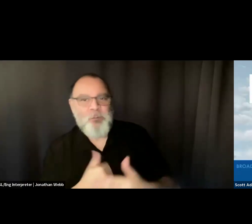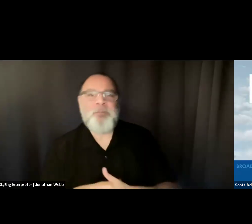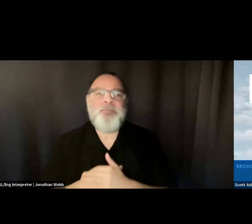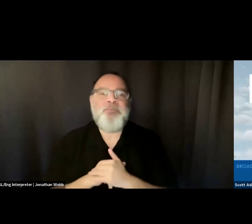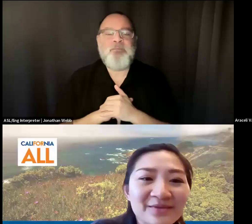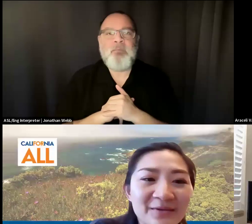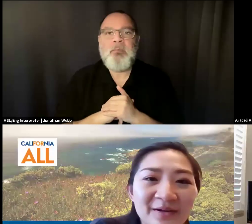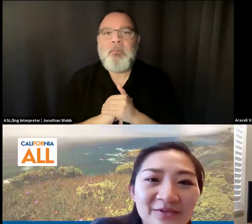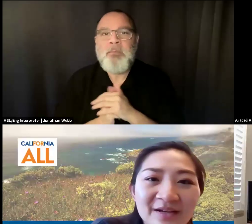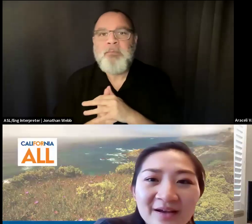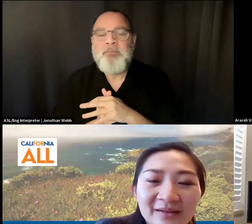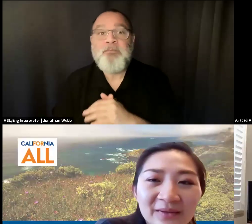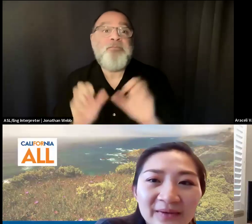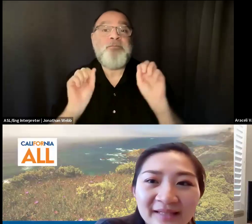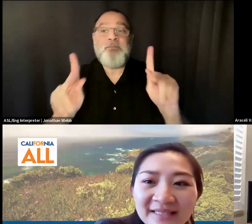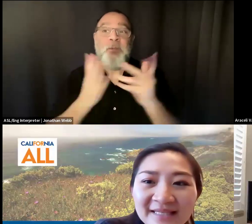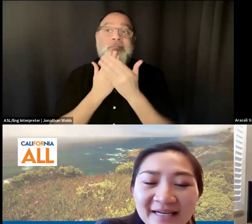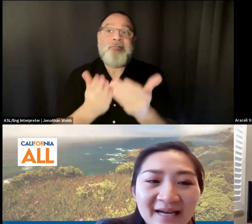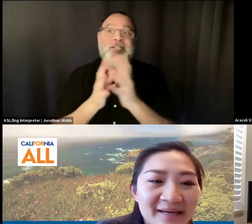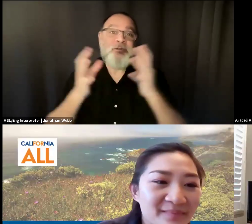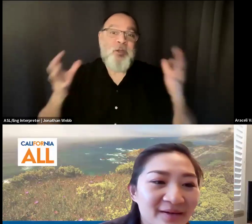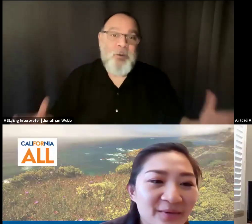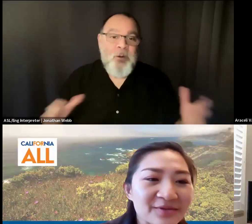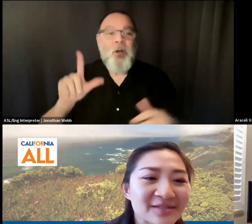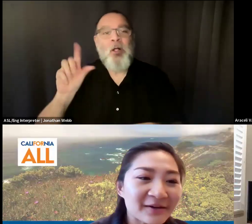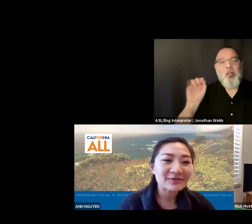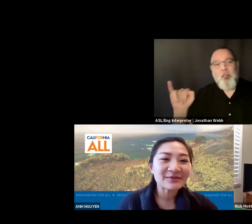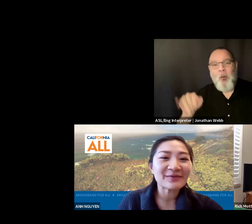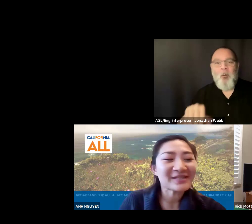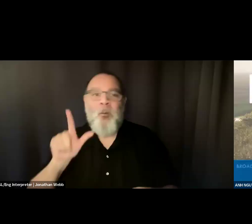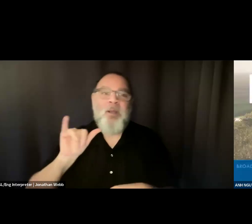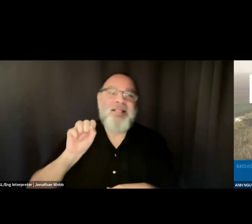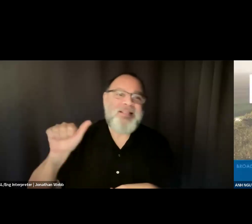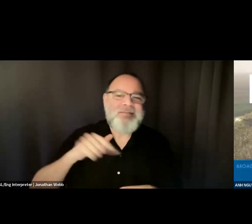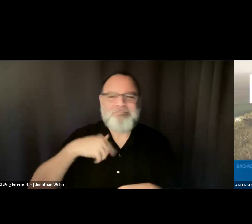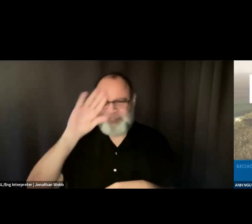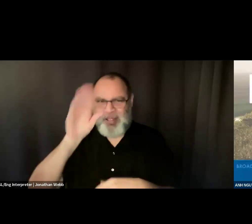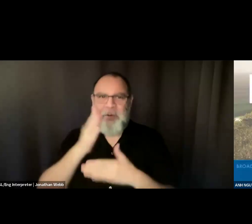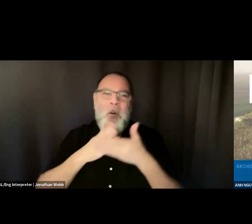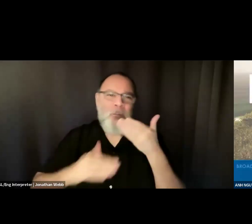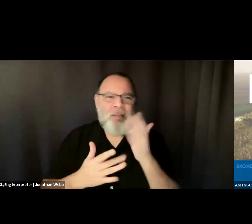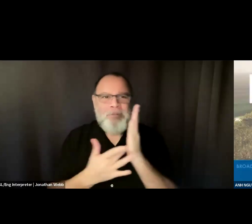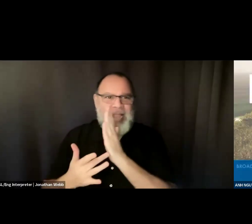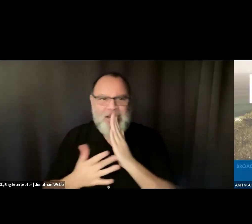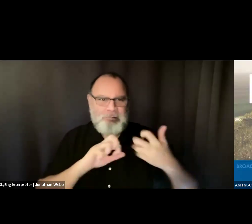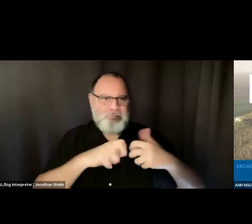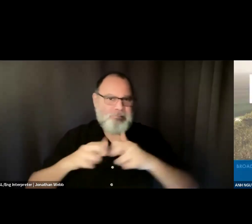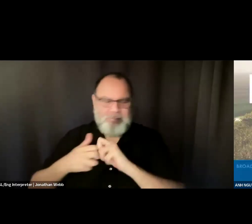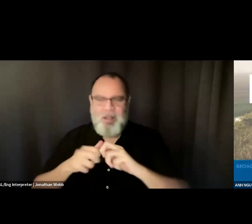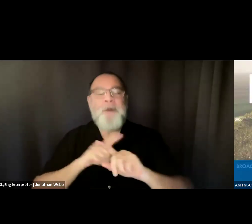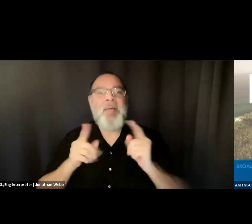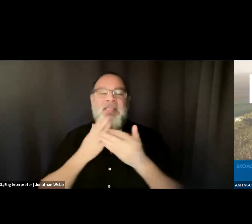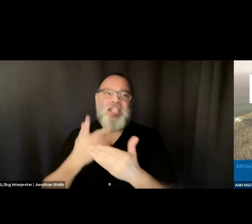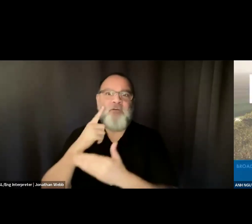All right. Well, thank you so much, Loy and Lisa. I know there's technical difficulties, so thank you for answering all of the questions and